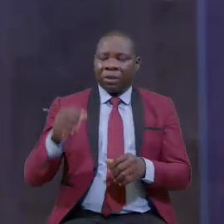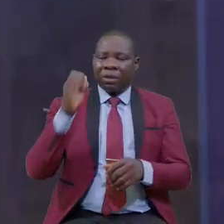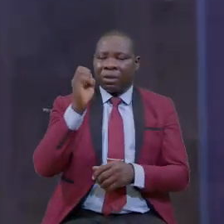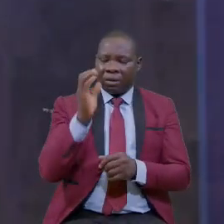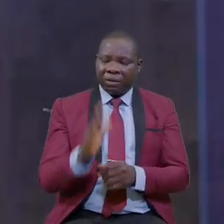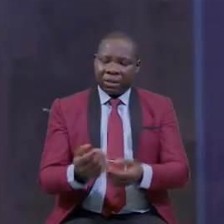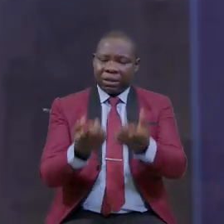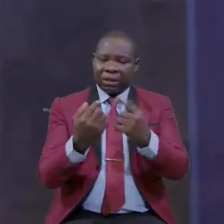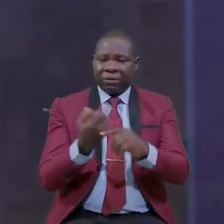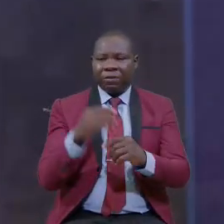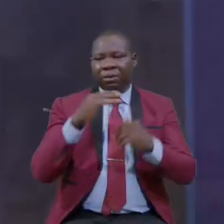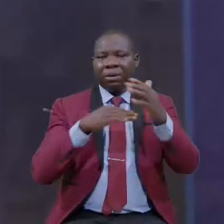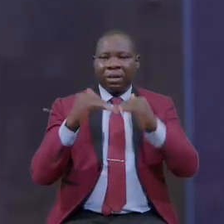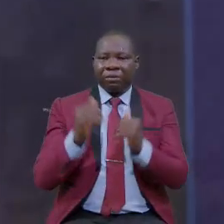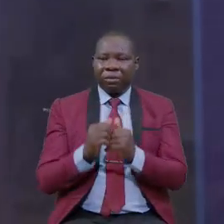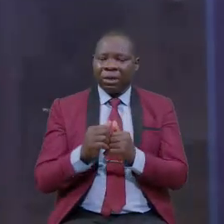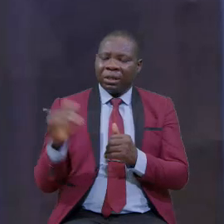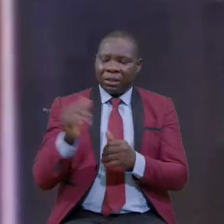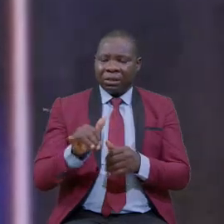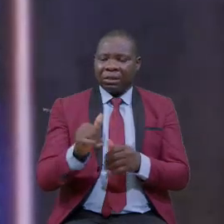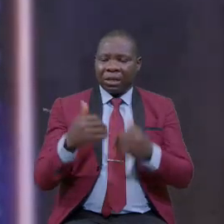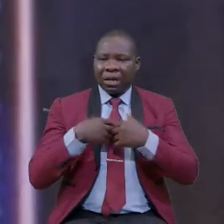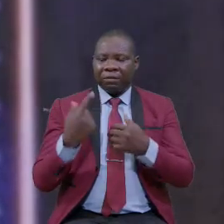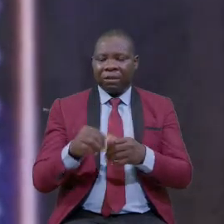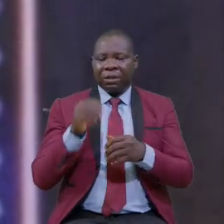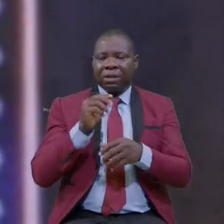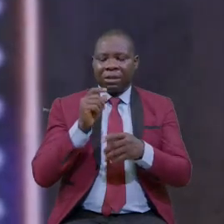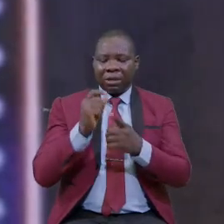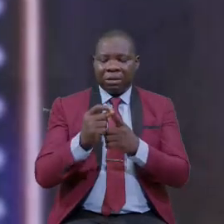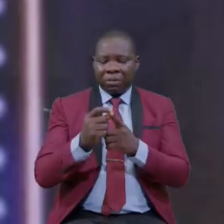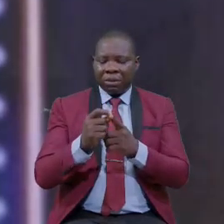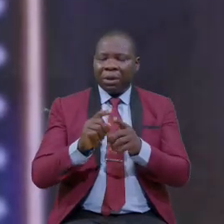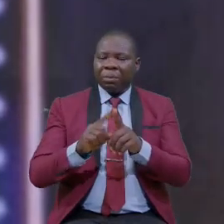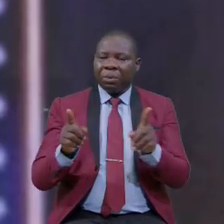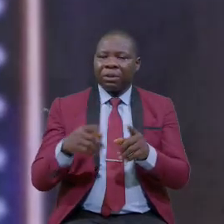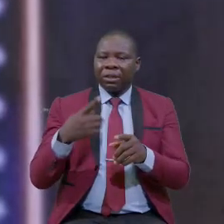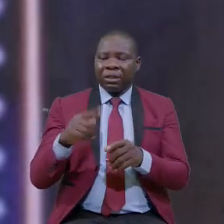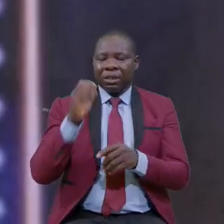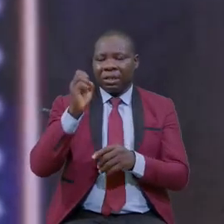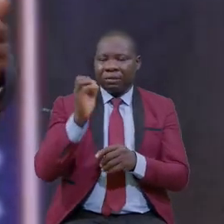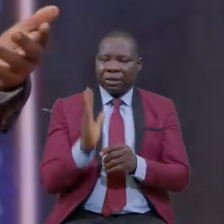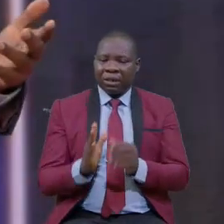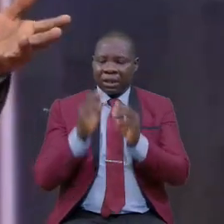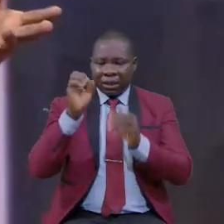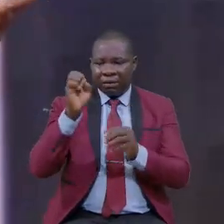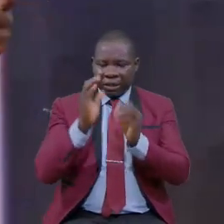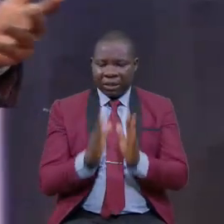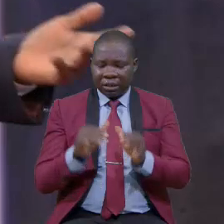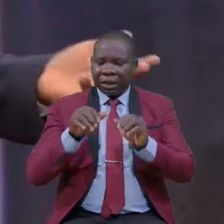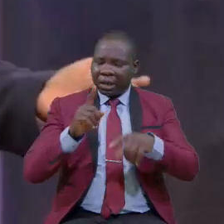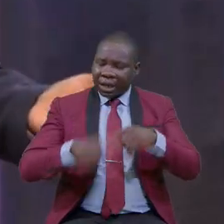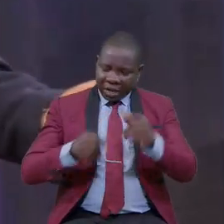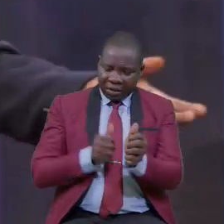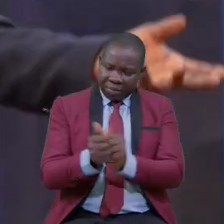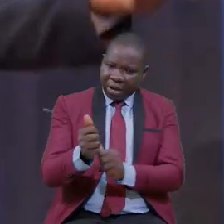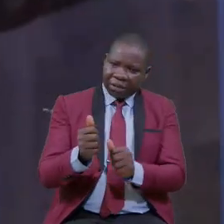great golf the Evangelist cannot pass to those people and give them the gospel they teachers of the